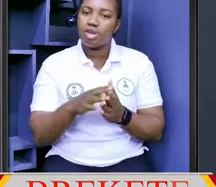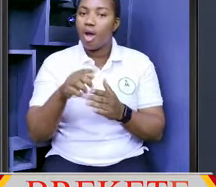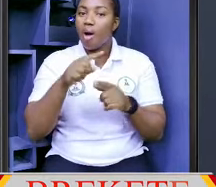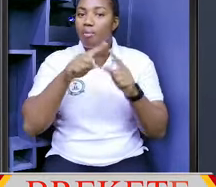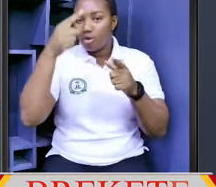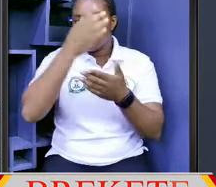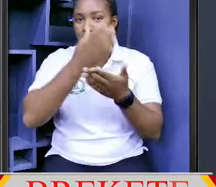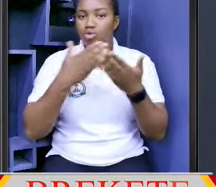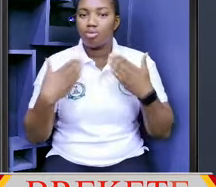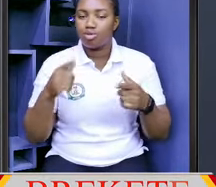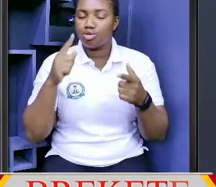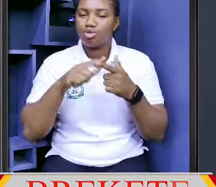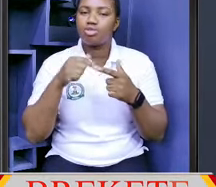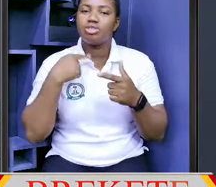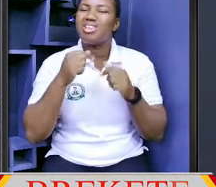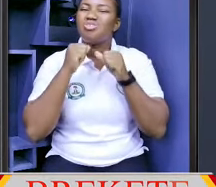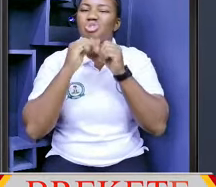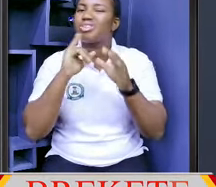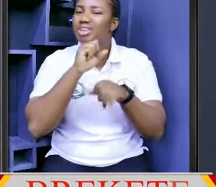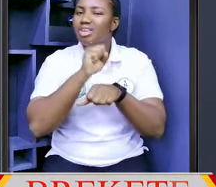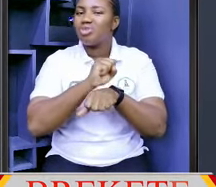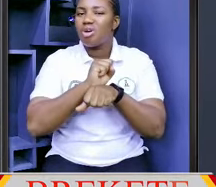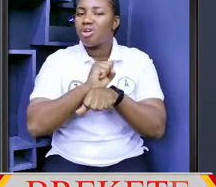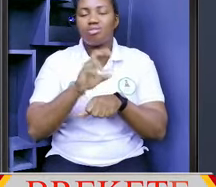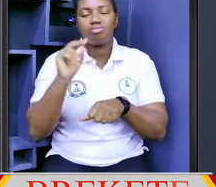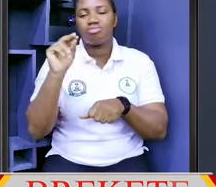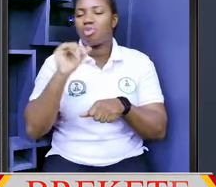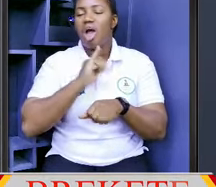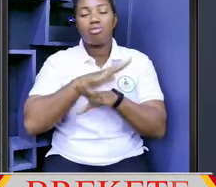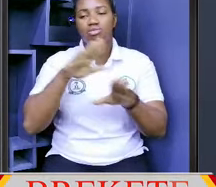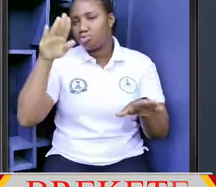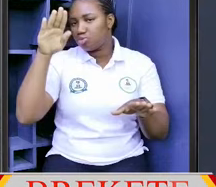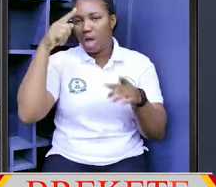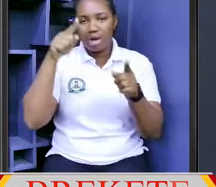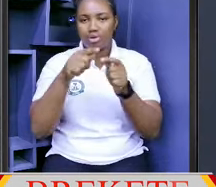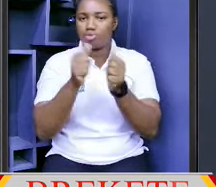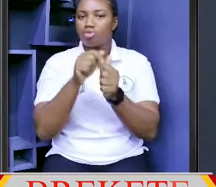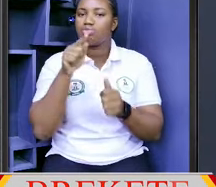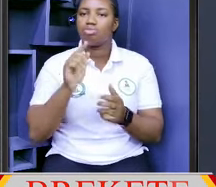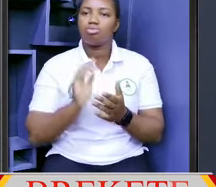to say nothing is working in Nigeria, no, I disagree with you.